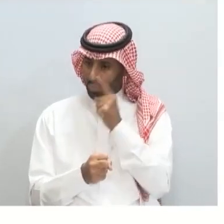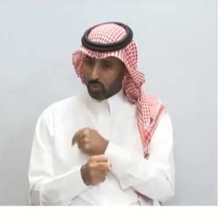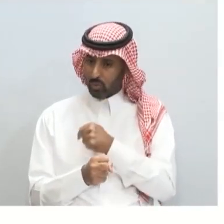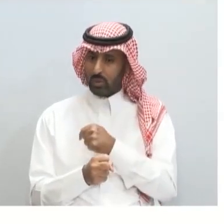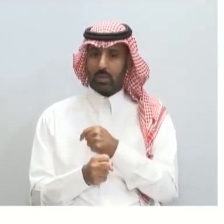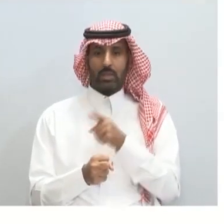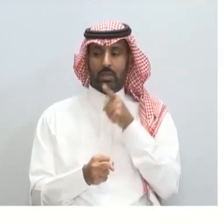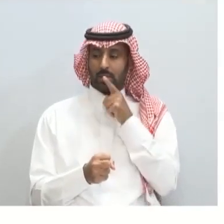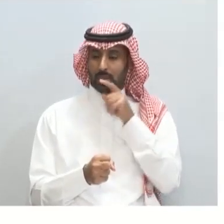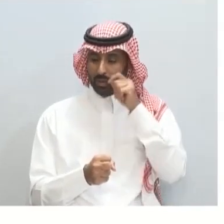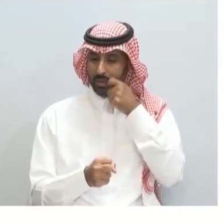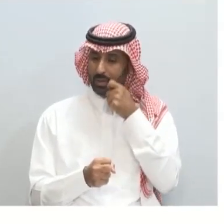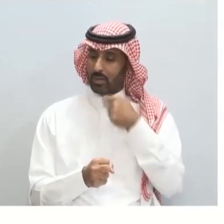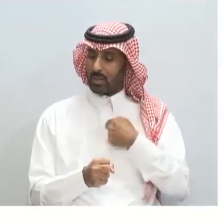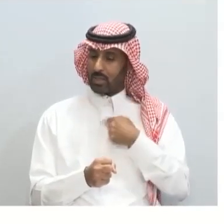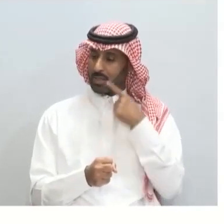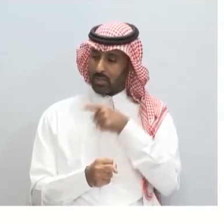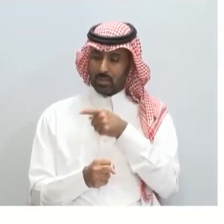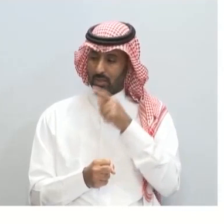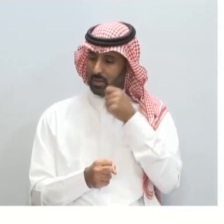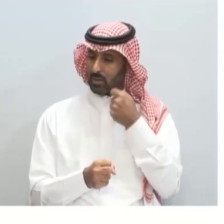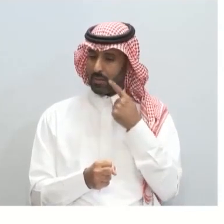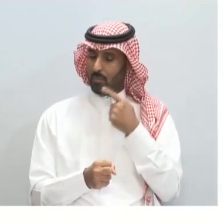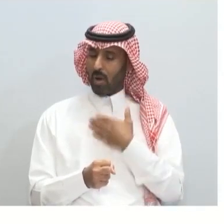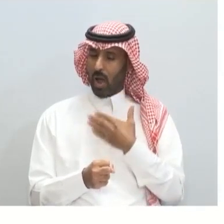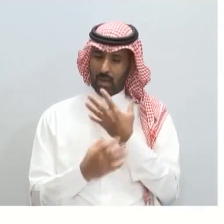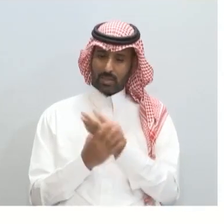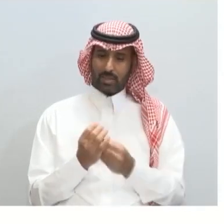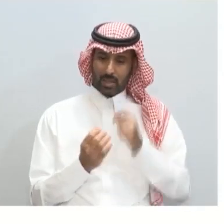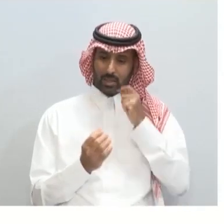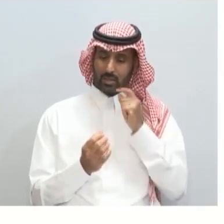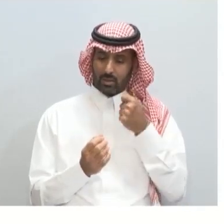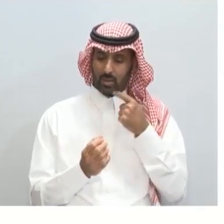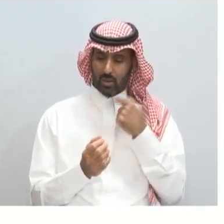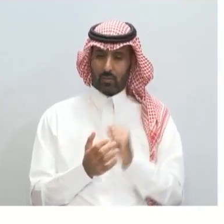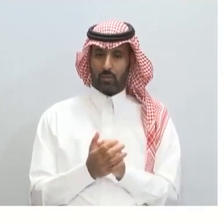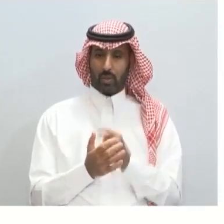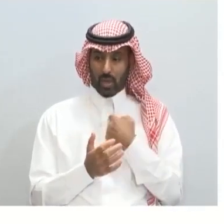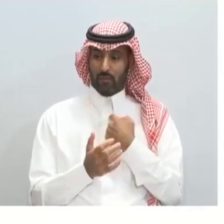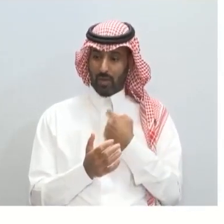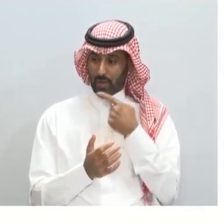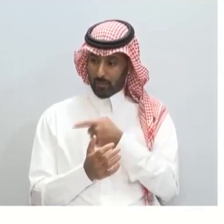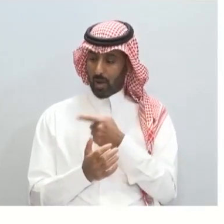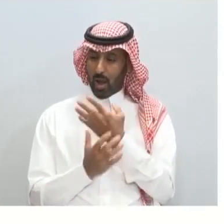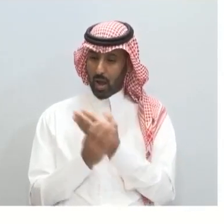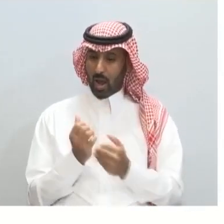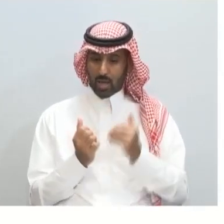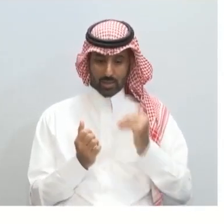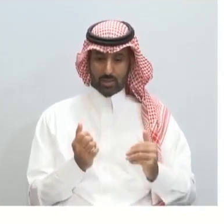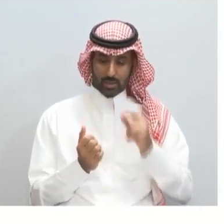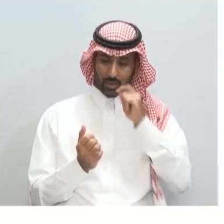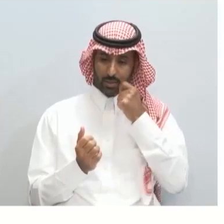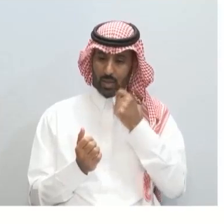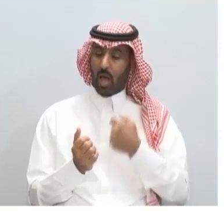son so I can't tell him what to do yes very good if he were my son we use the past